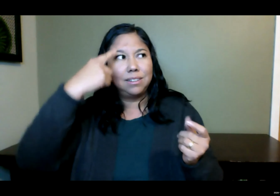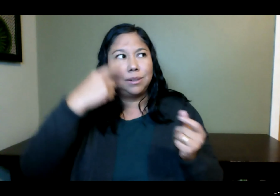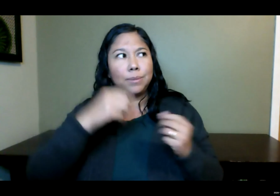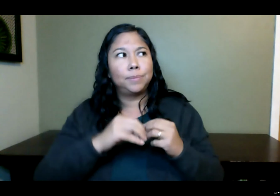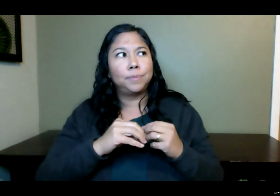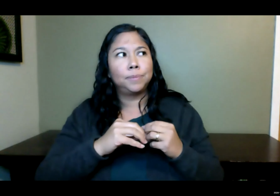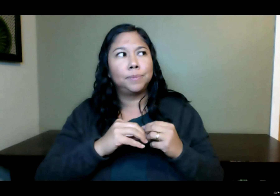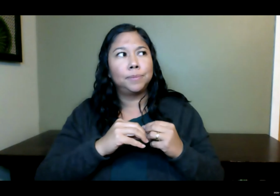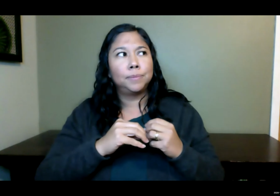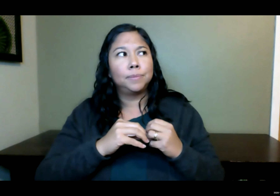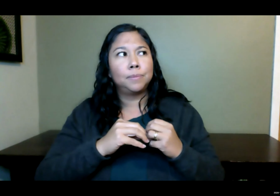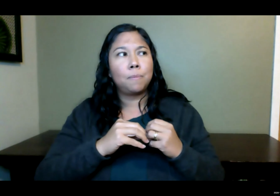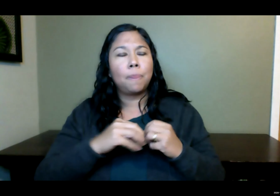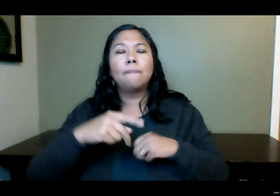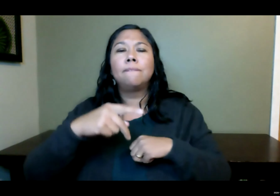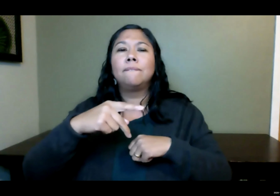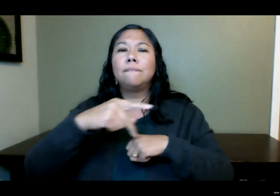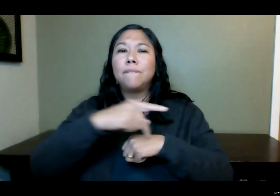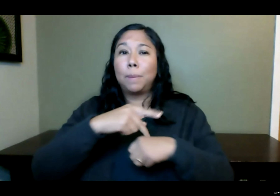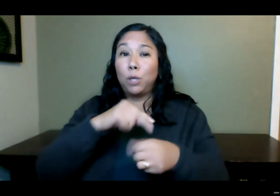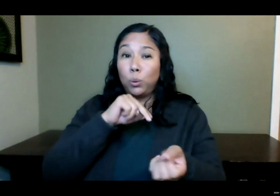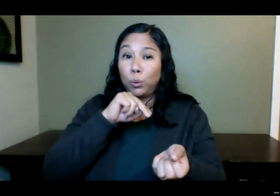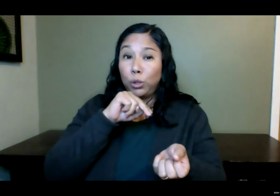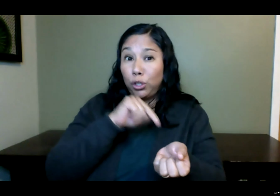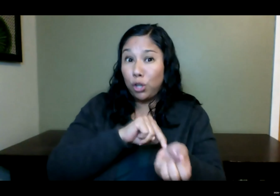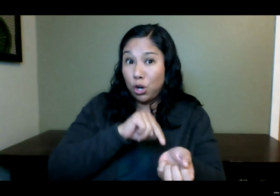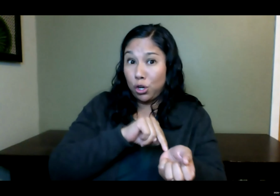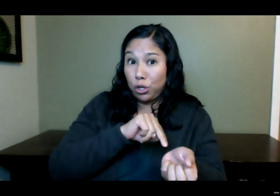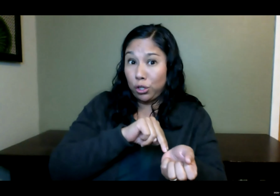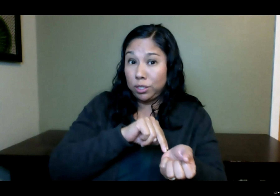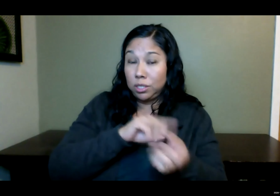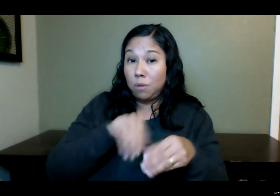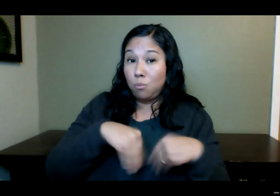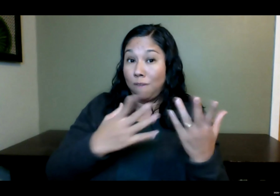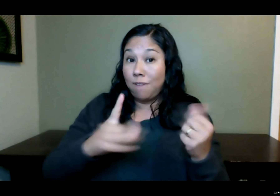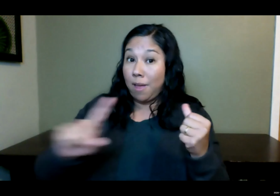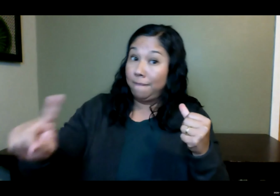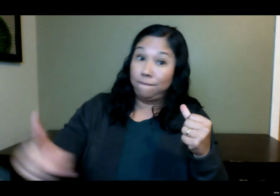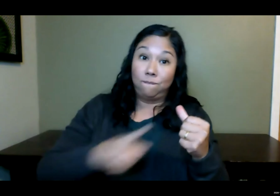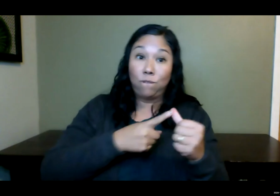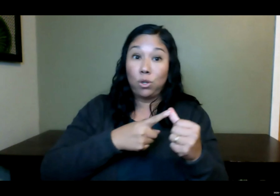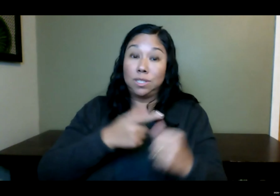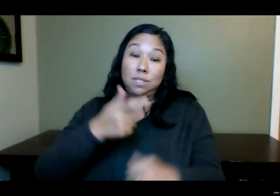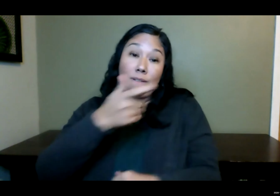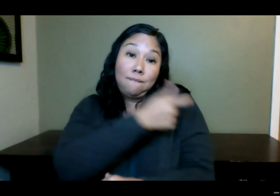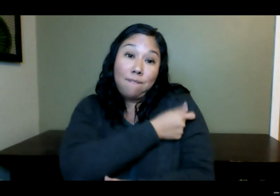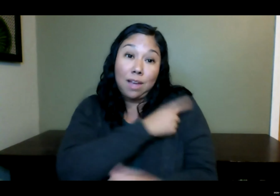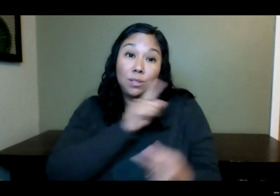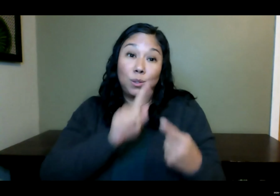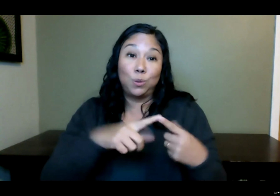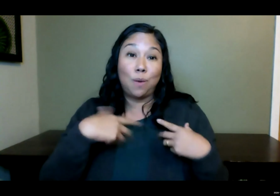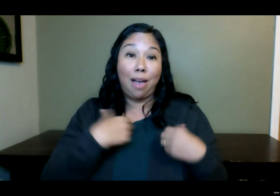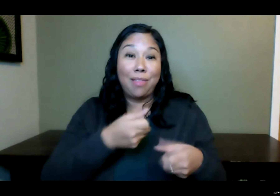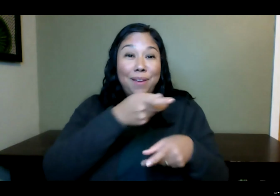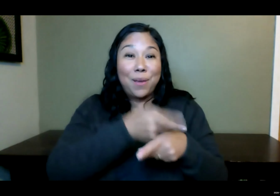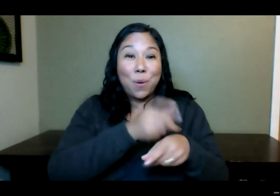it was also a Filipino nurse who provided the first vaccine to a healthcare worker, and so that's